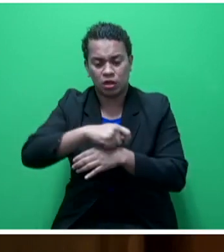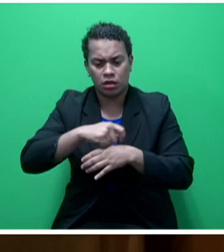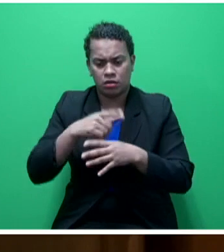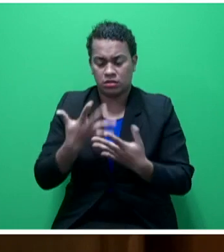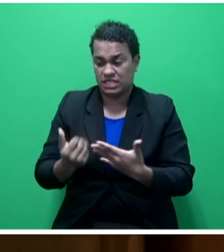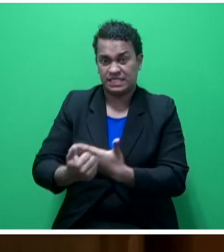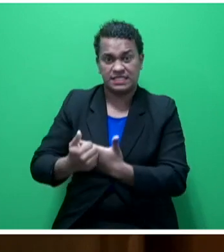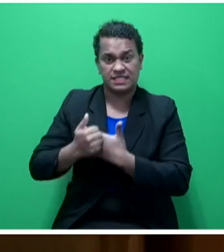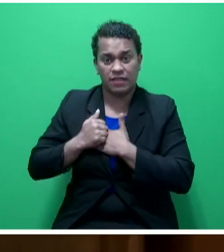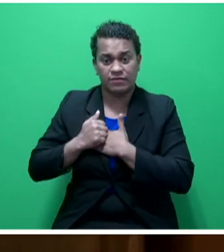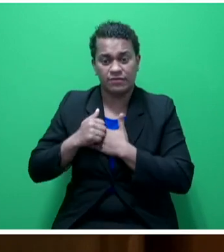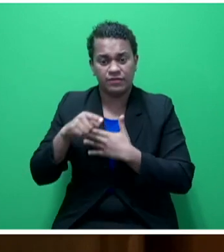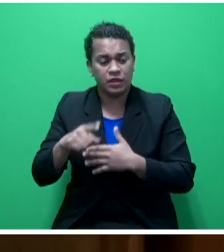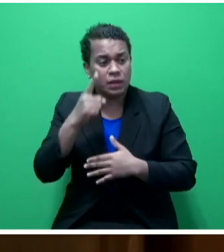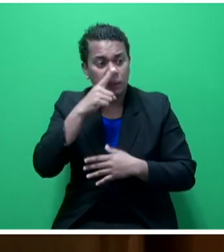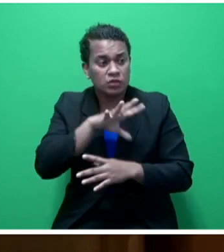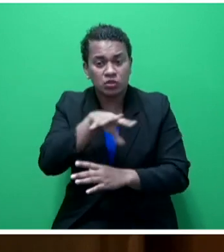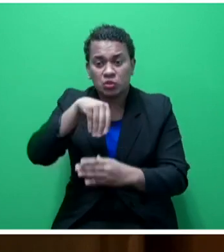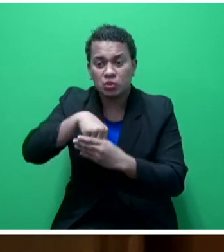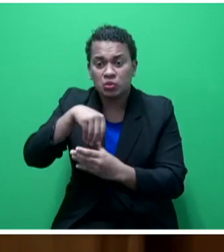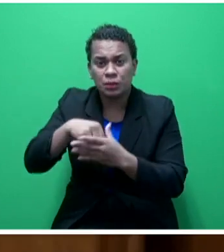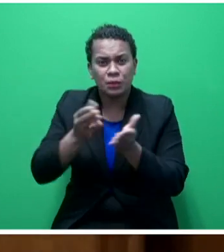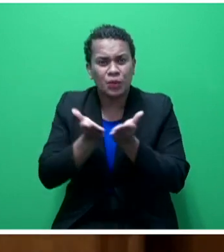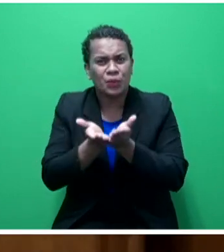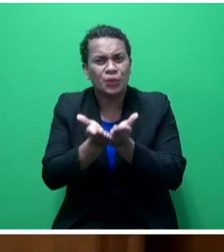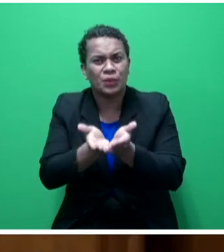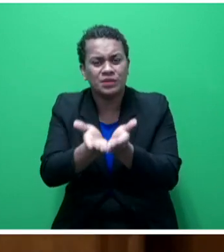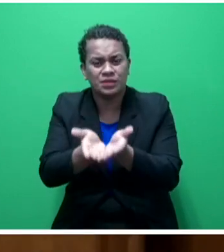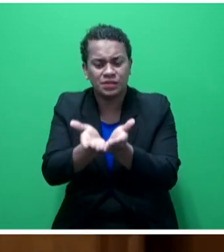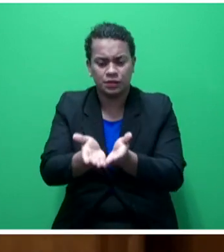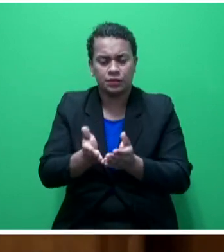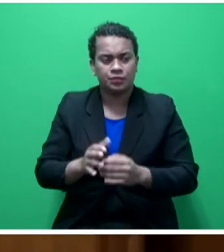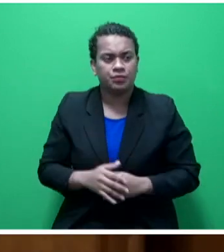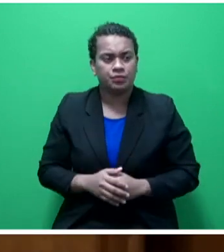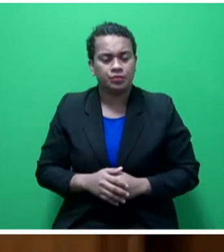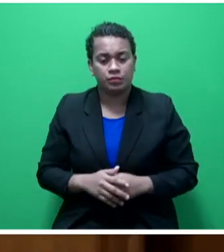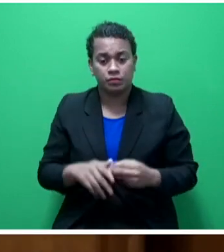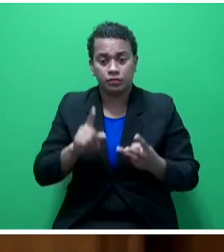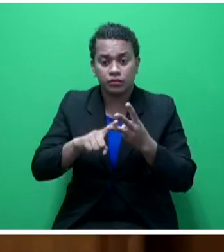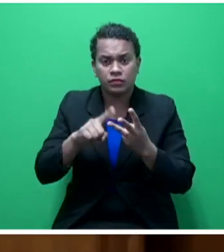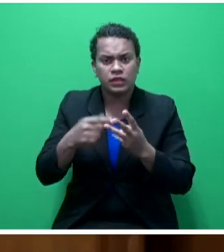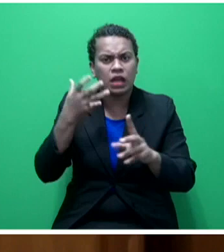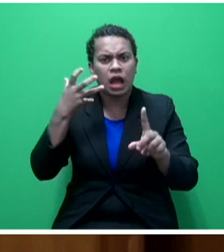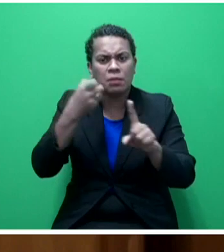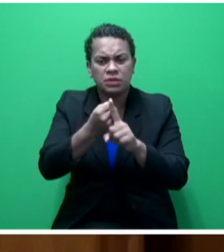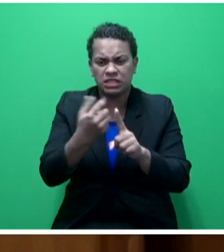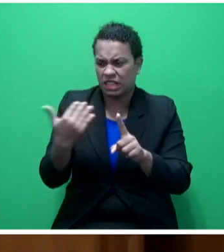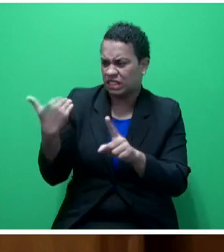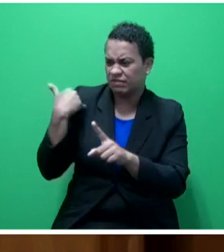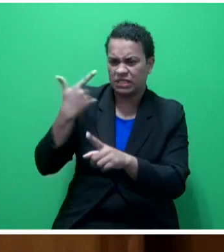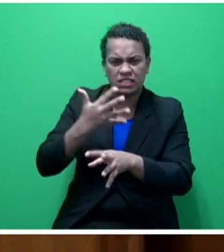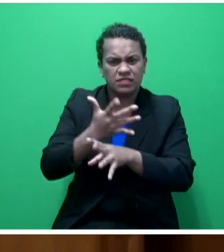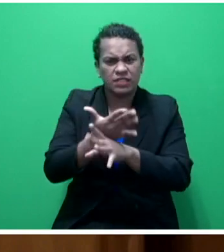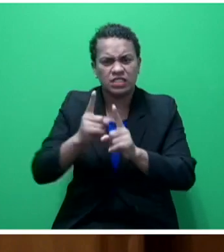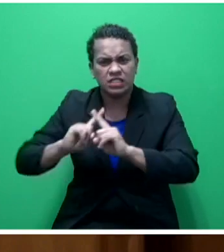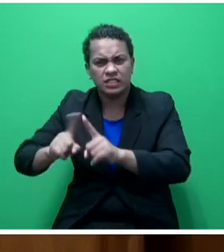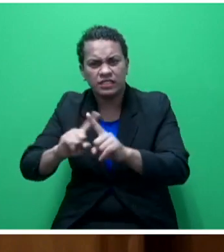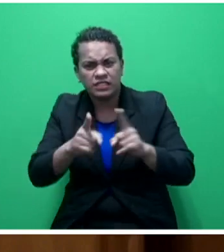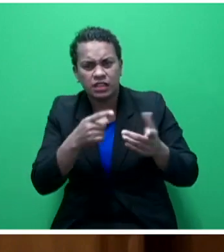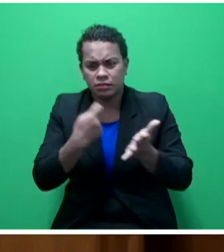crew on fishing vessels, and impact on fisheries subsidies. And the fourth was